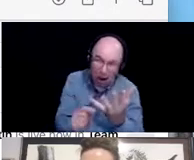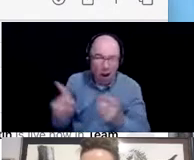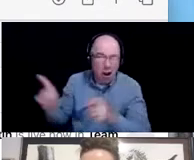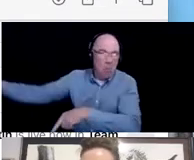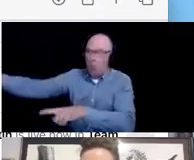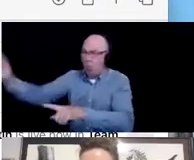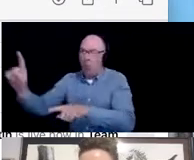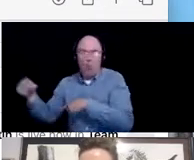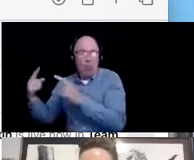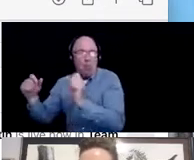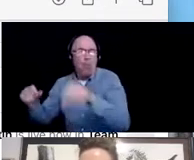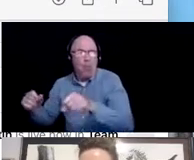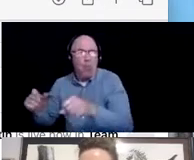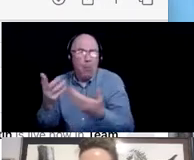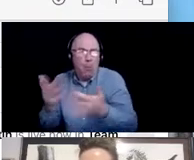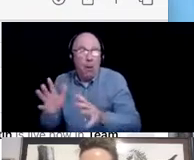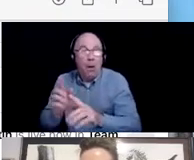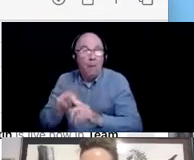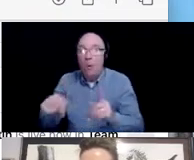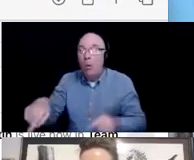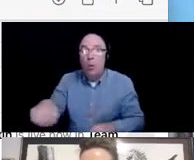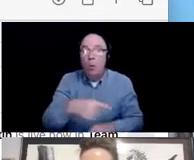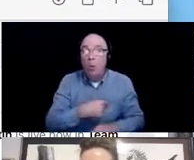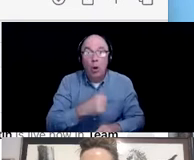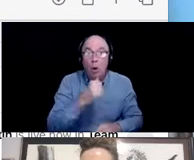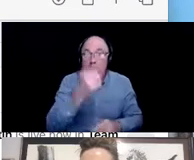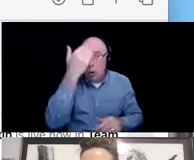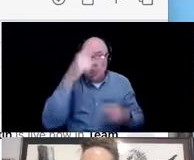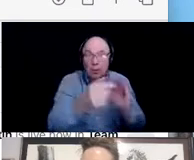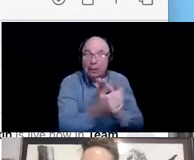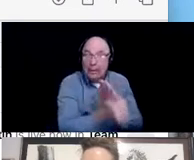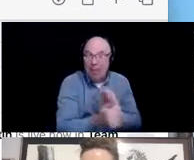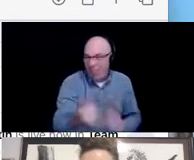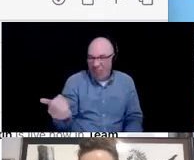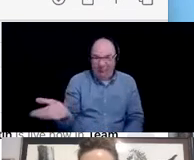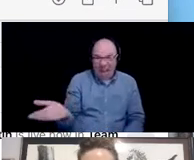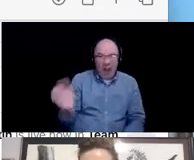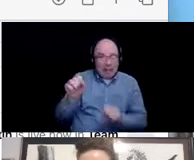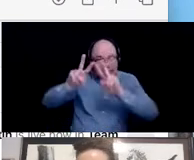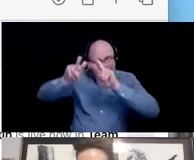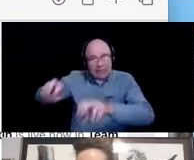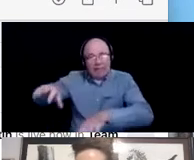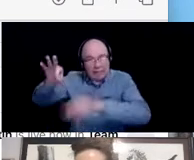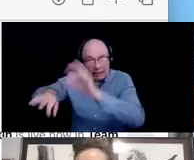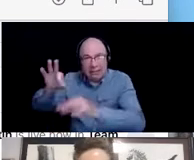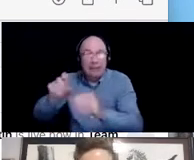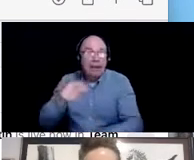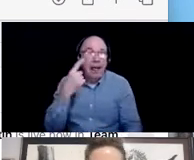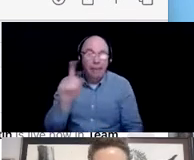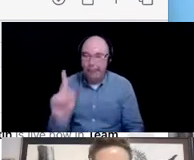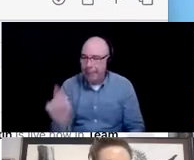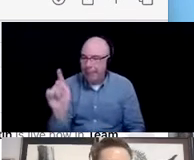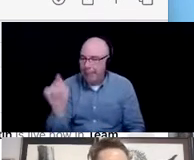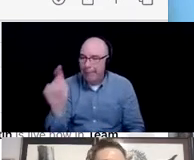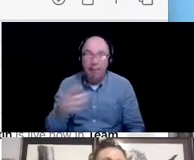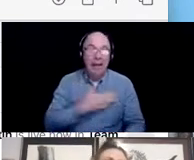right? Everything we don't know right now, skill-wise, is there for the finding at the click of a button on our team